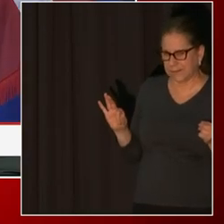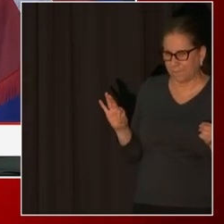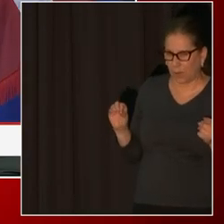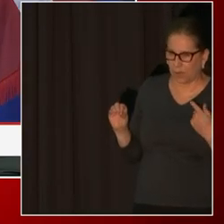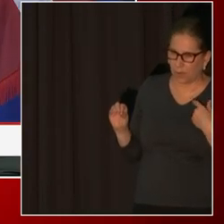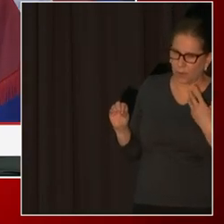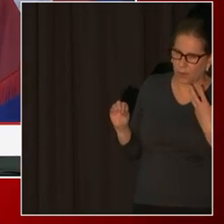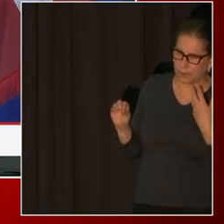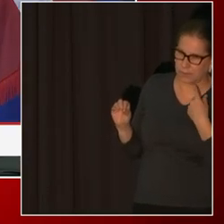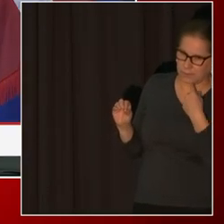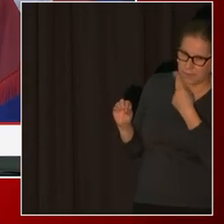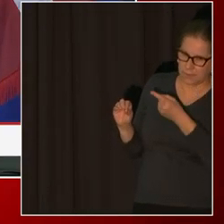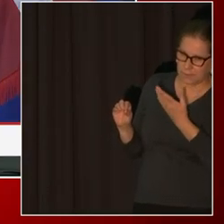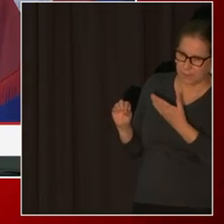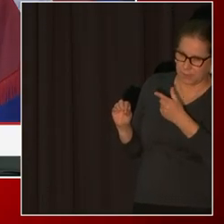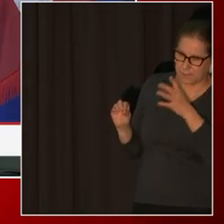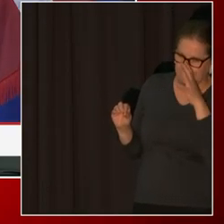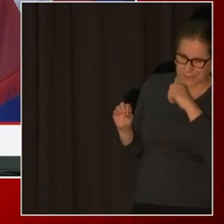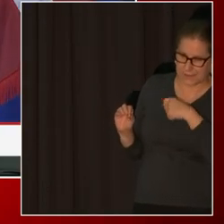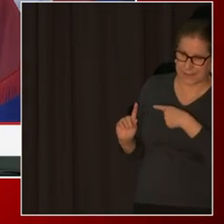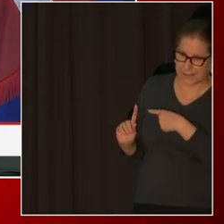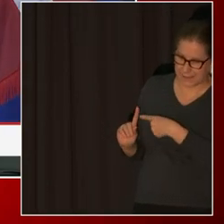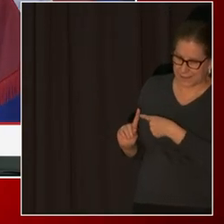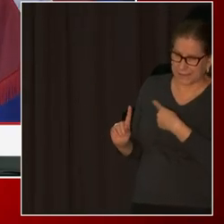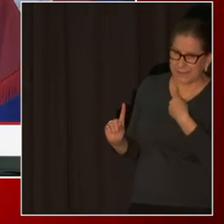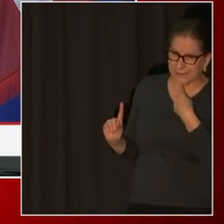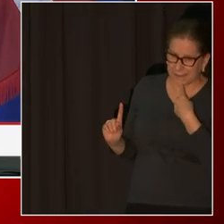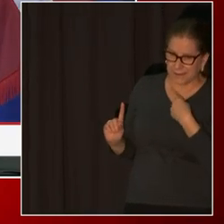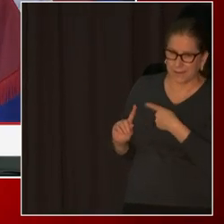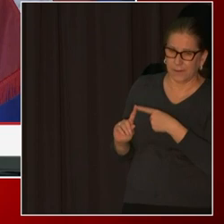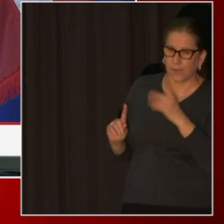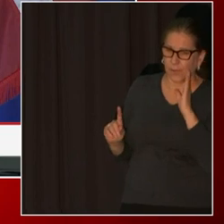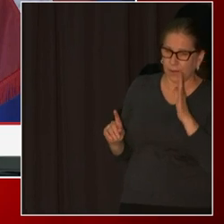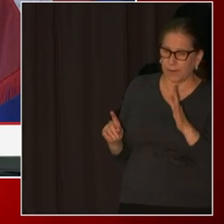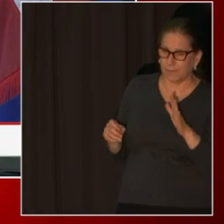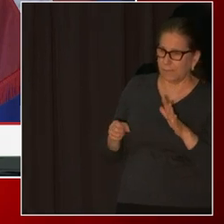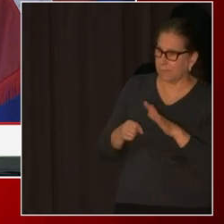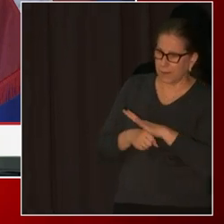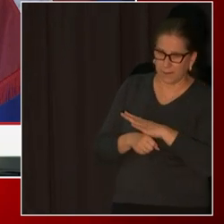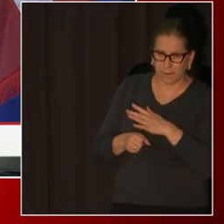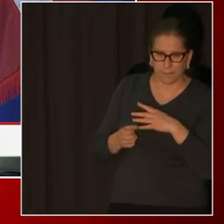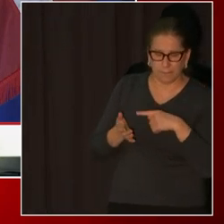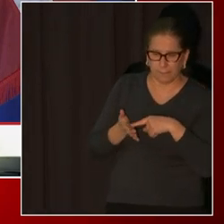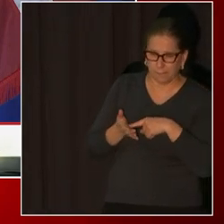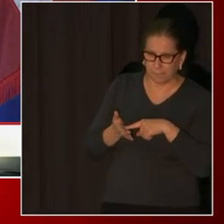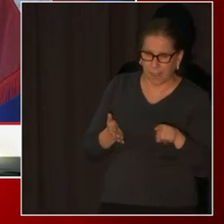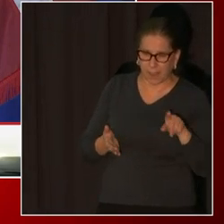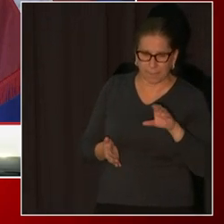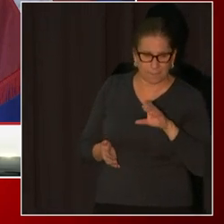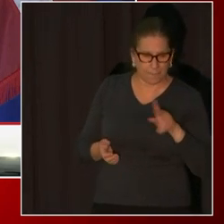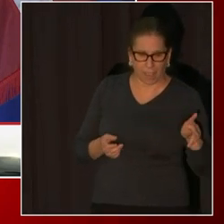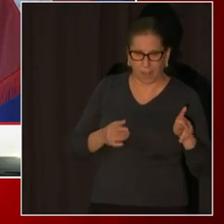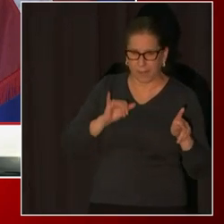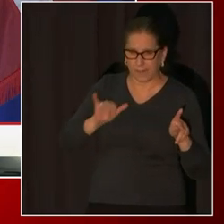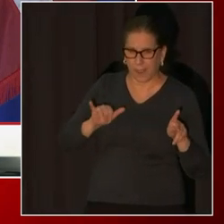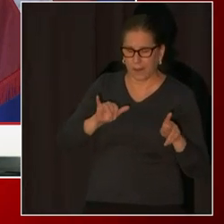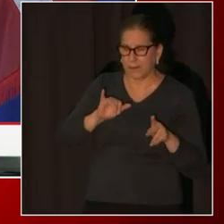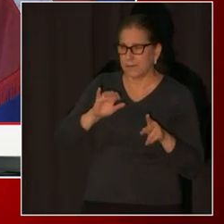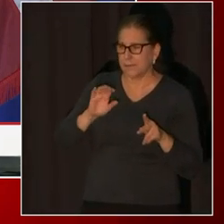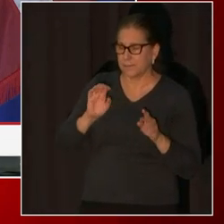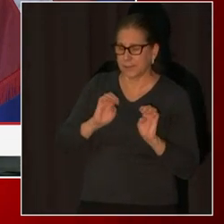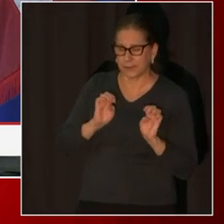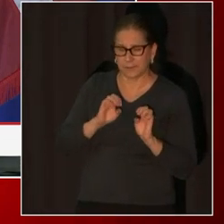when he said that we would completely repay the contingency cash reserves, and many sources of that we think will come